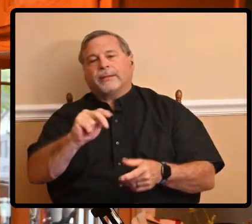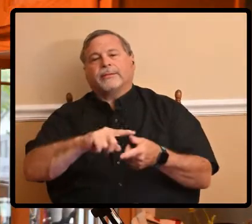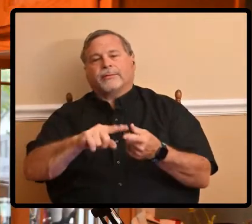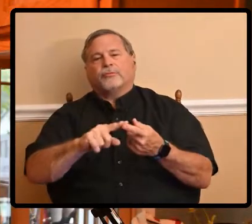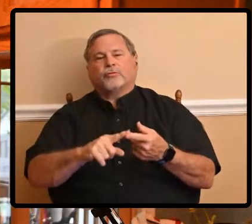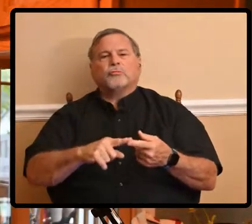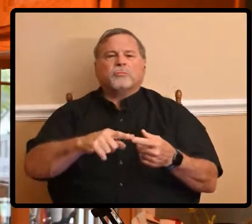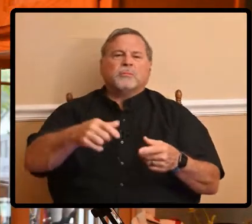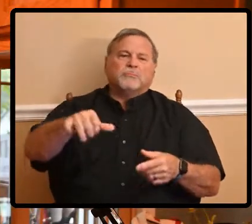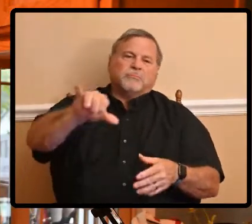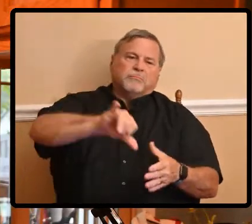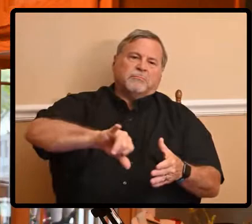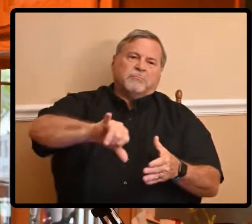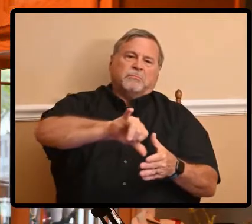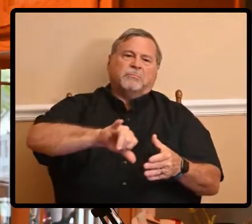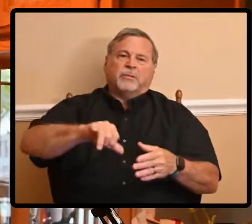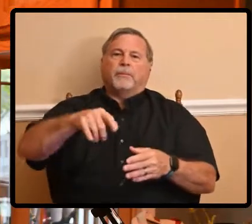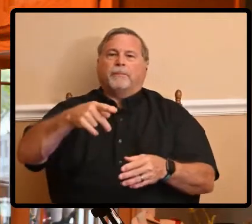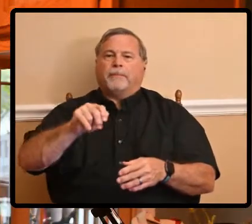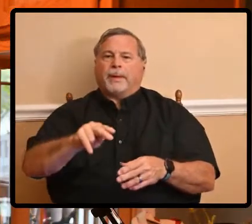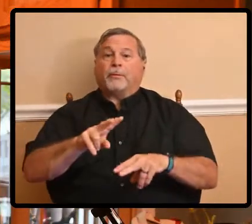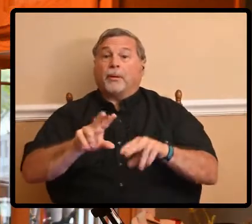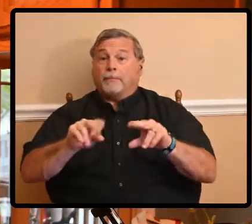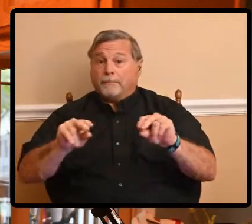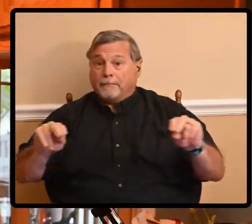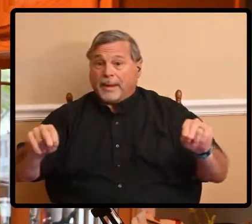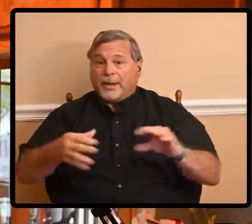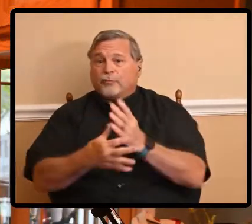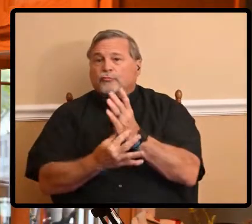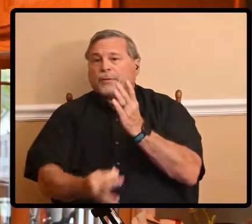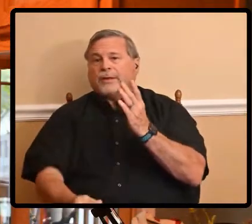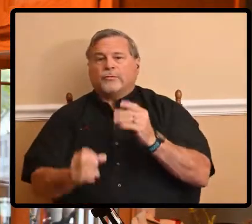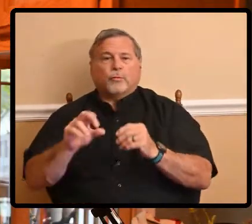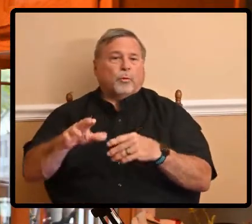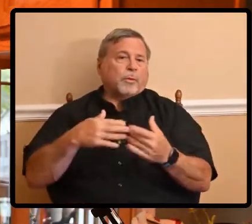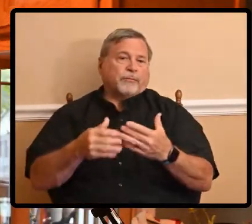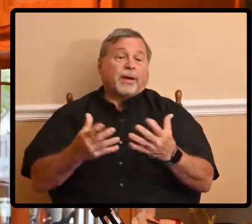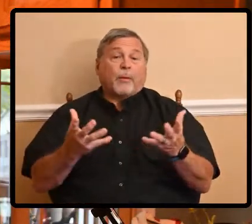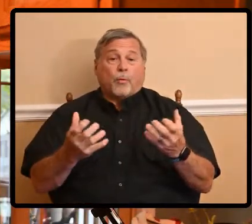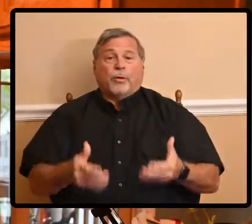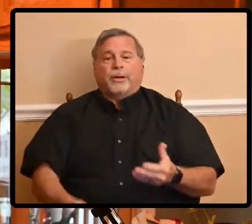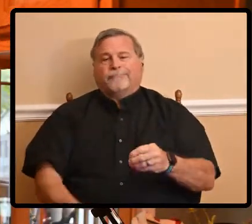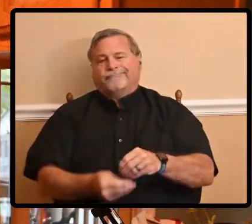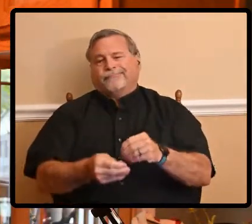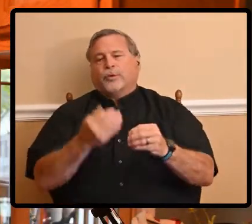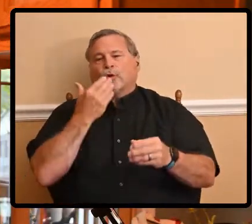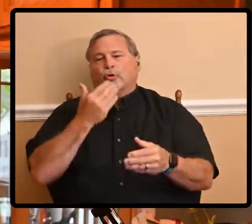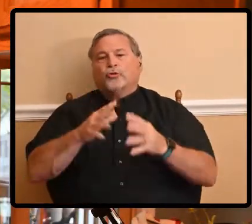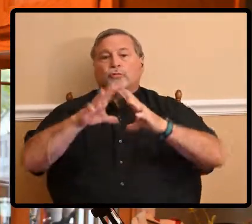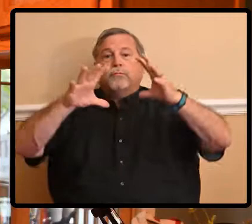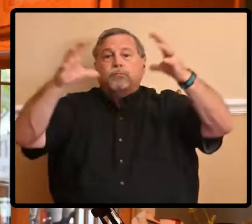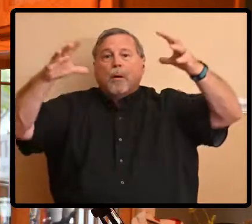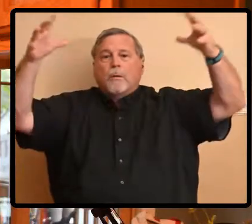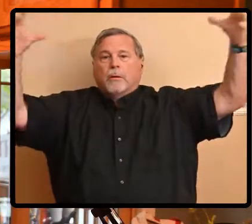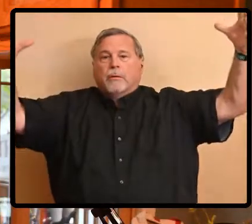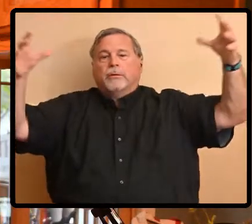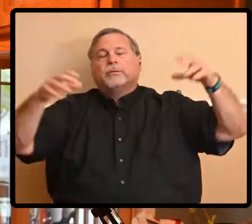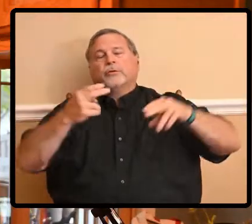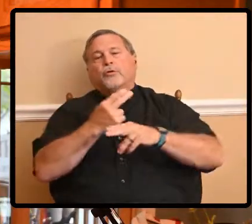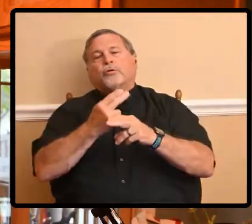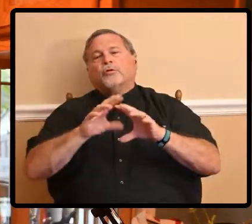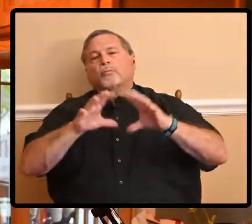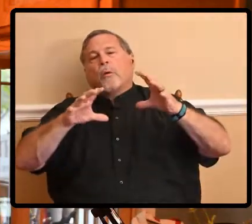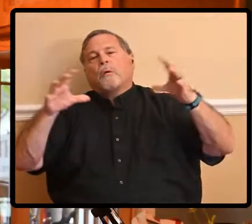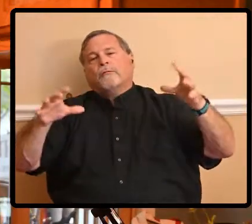in the pan, or you could even line the pan with bacon if you'd want to. I want to get this a good smoke, okay? So we're going to put this on the smoker